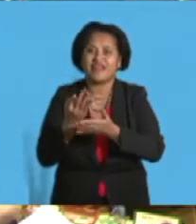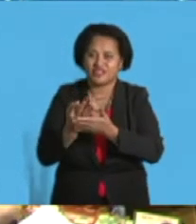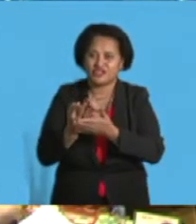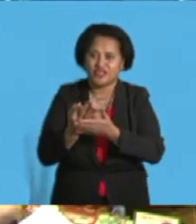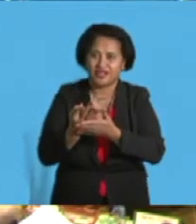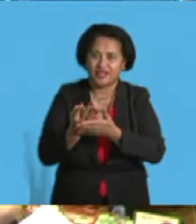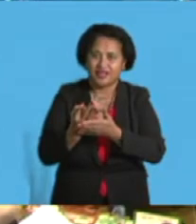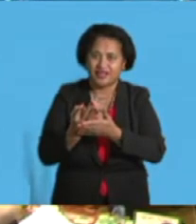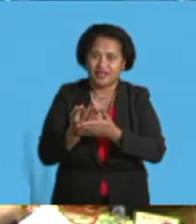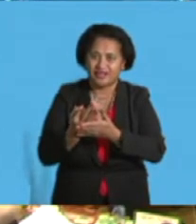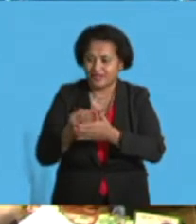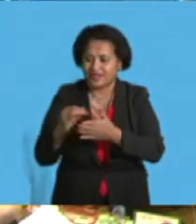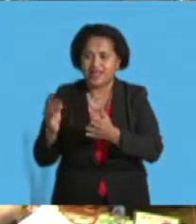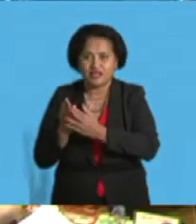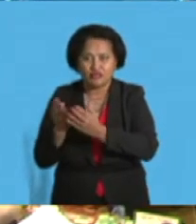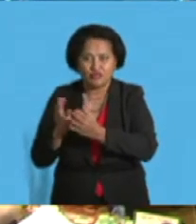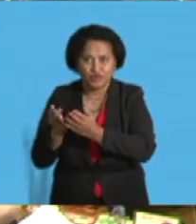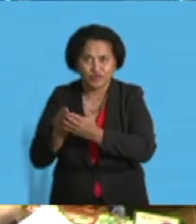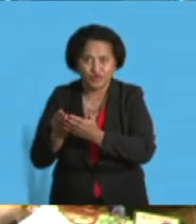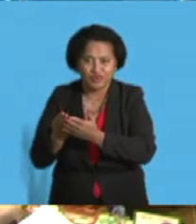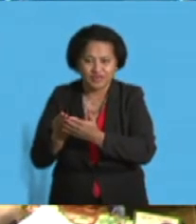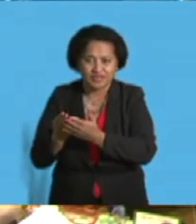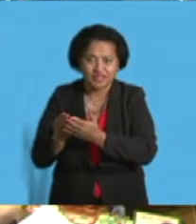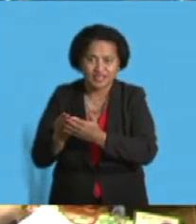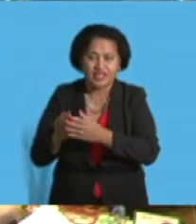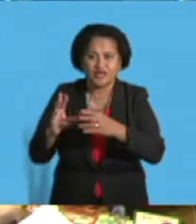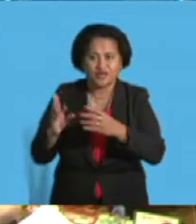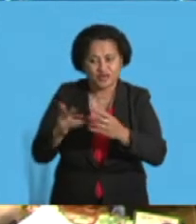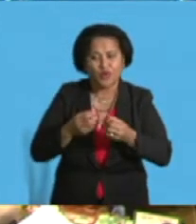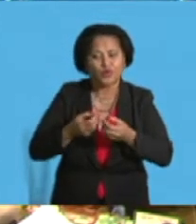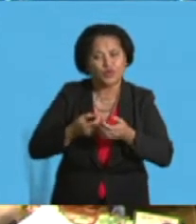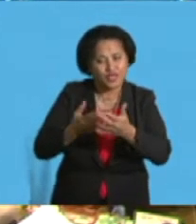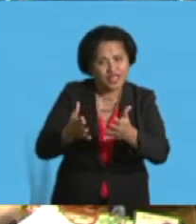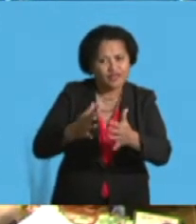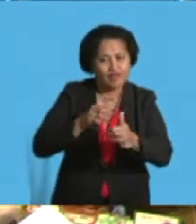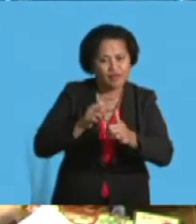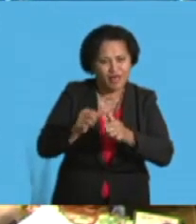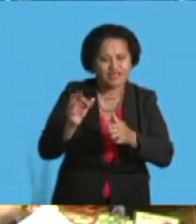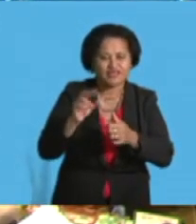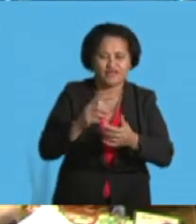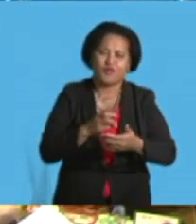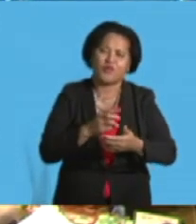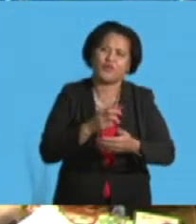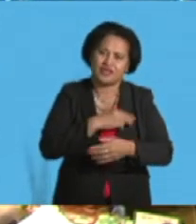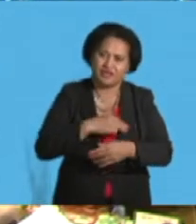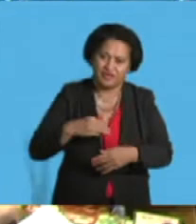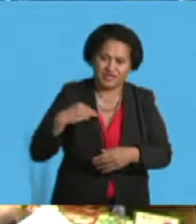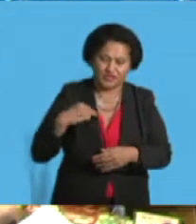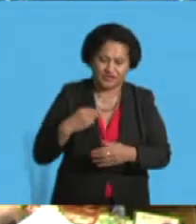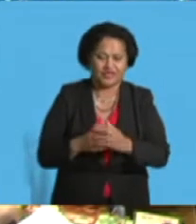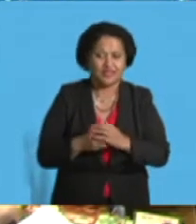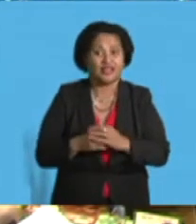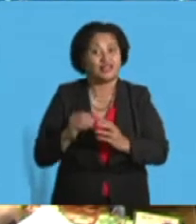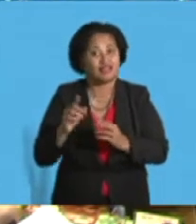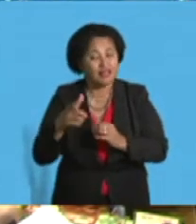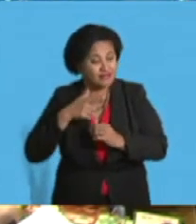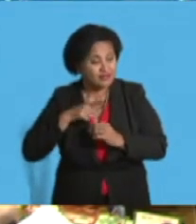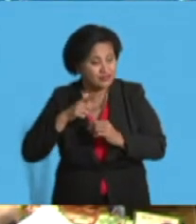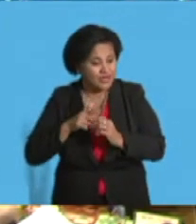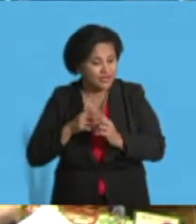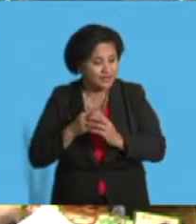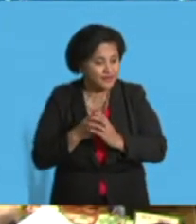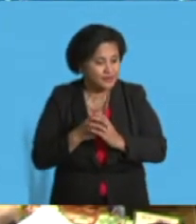and will deliver the best for the Fijian economy and the country in the line ministry, Madam Speaker. So, Madam Speaker, that is why, Madam